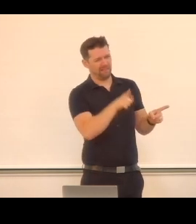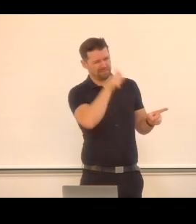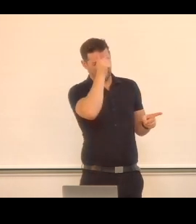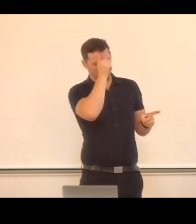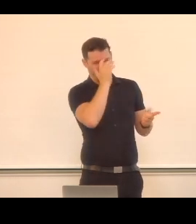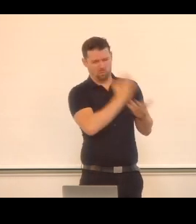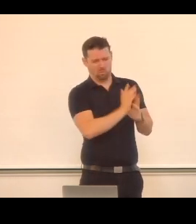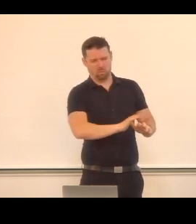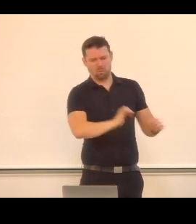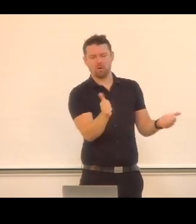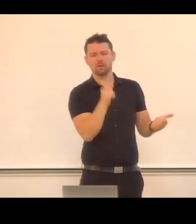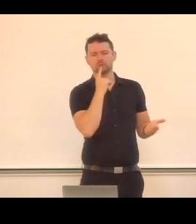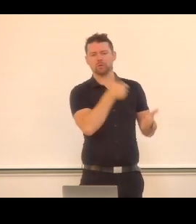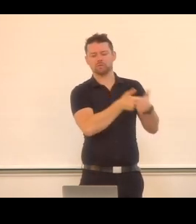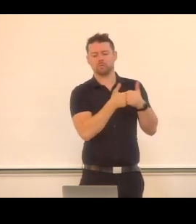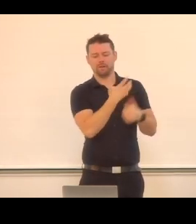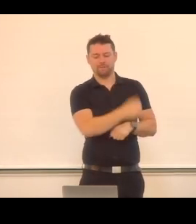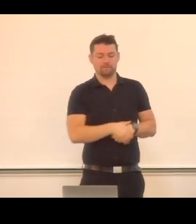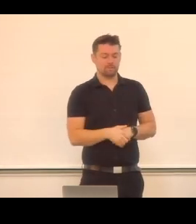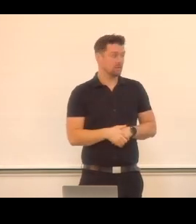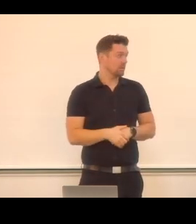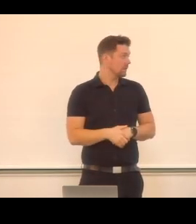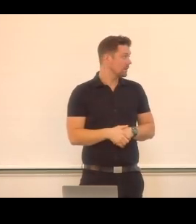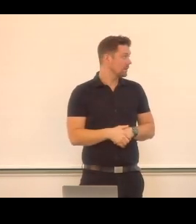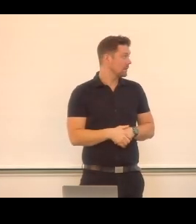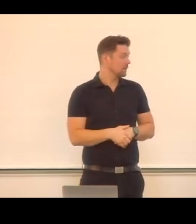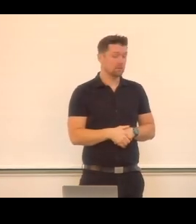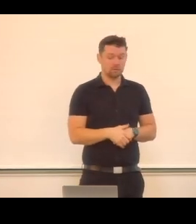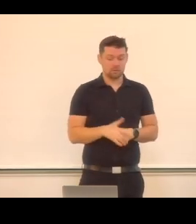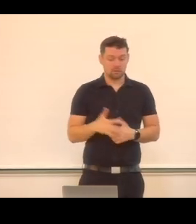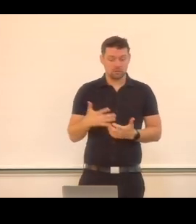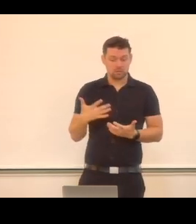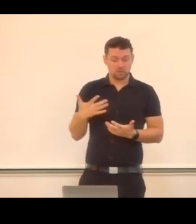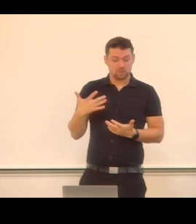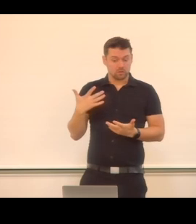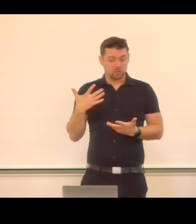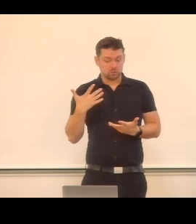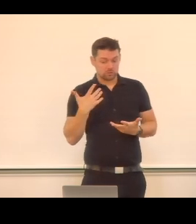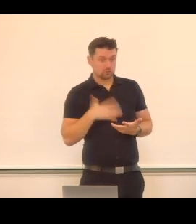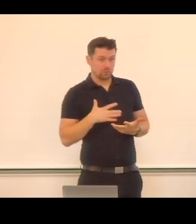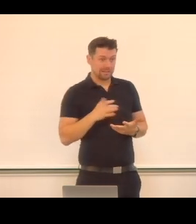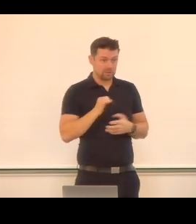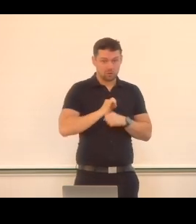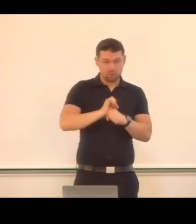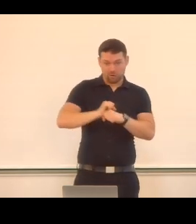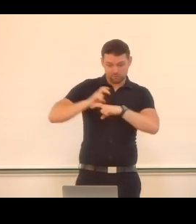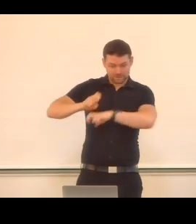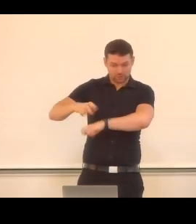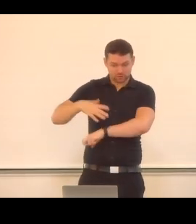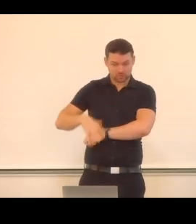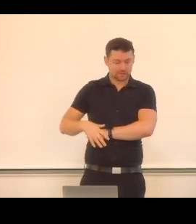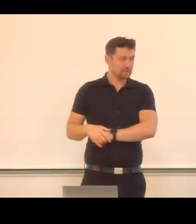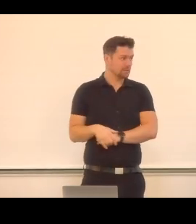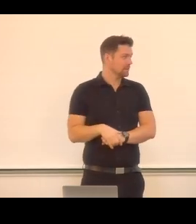doing. I think and you don't need to bring your own research. That can often be a challenge. You want to do an Analogue, but you're asked,